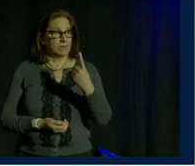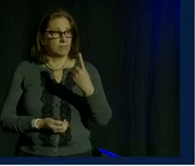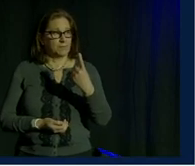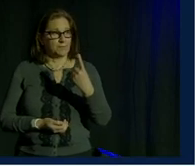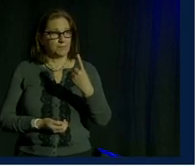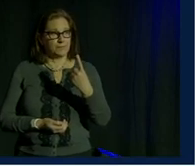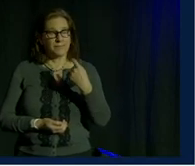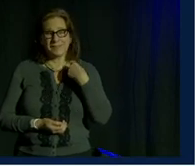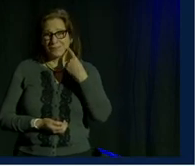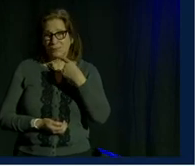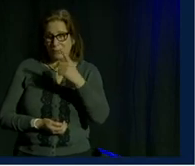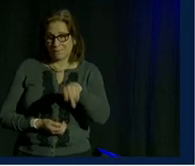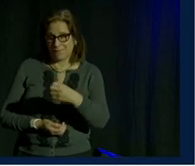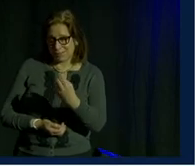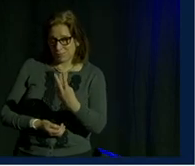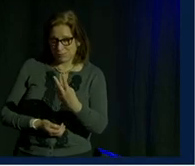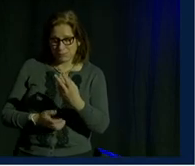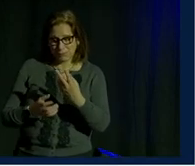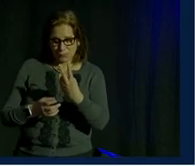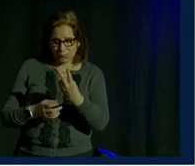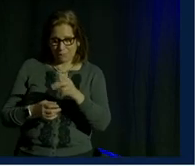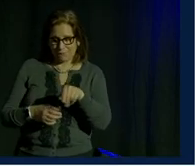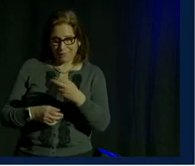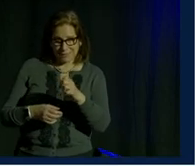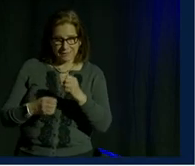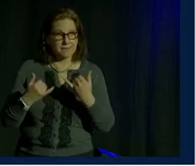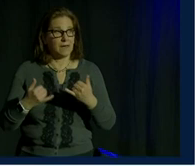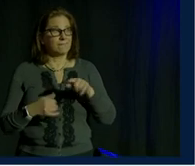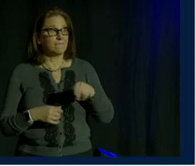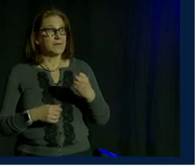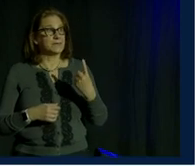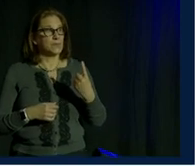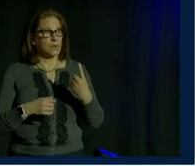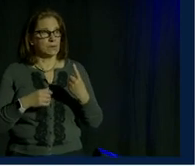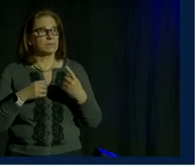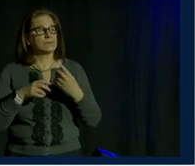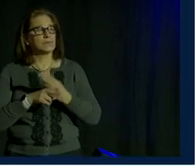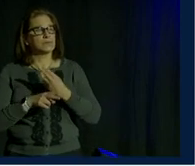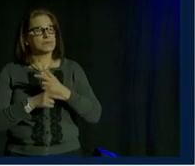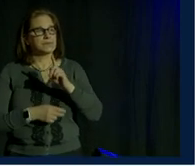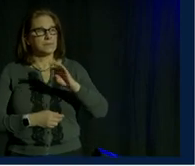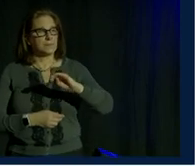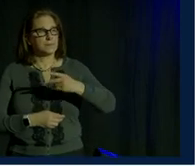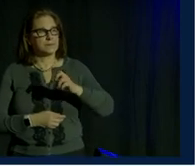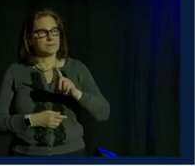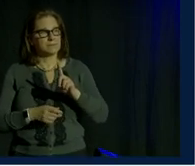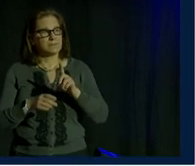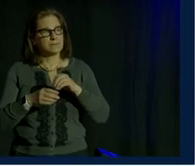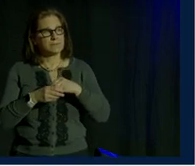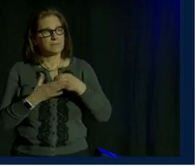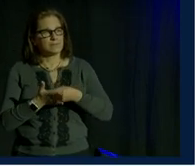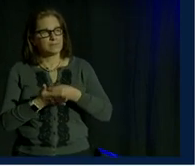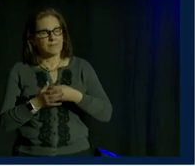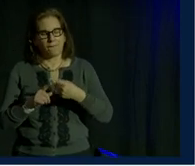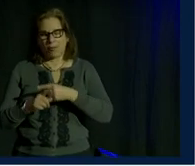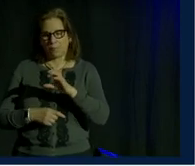of the plan will be an interim use of the DMPED asset at Crummell School, in which DGS will deliver the construction of 2